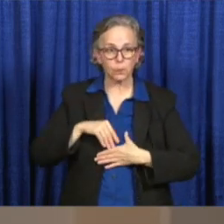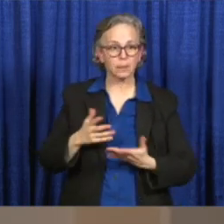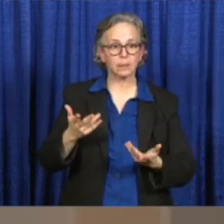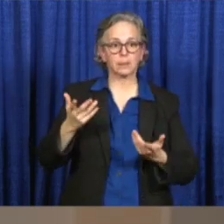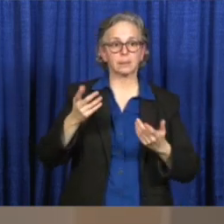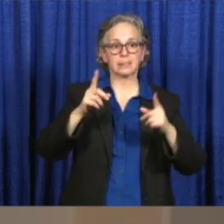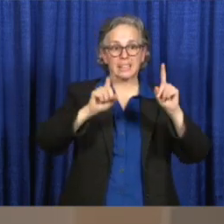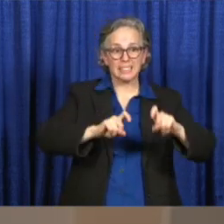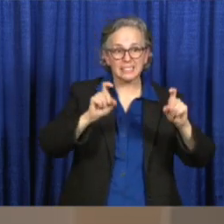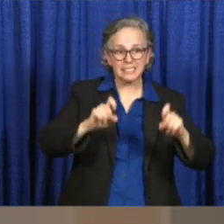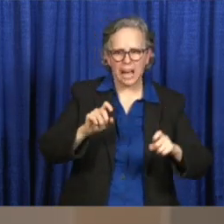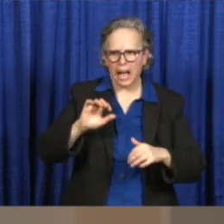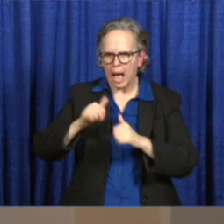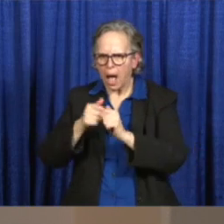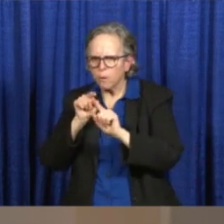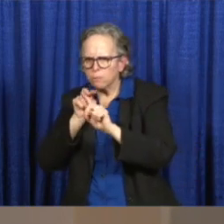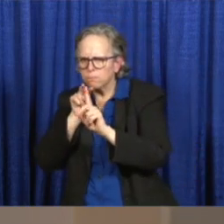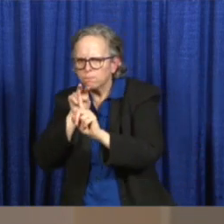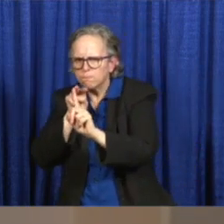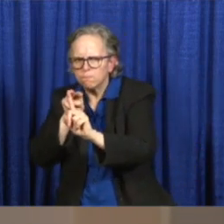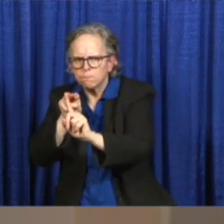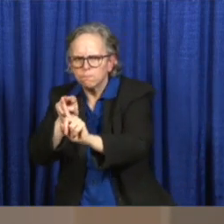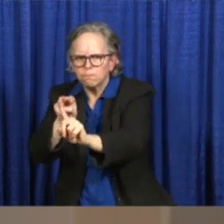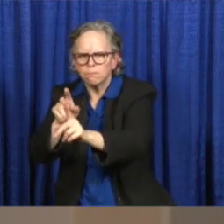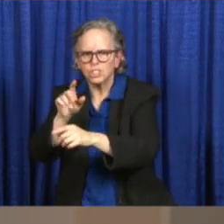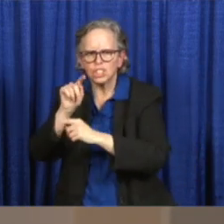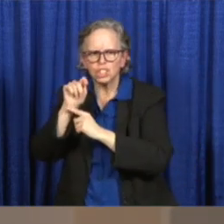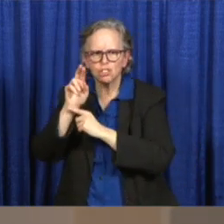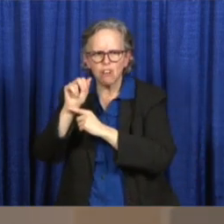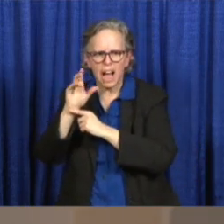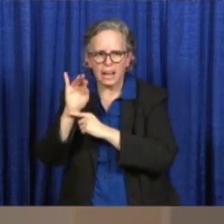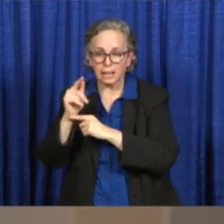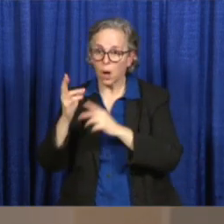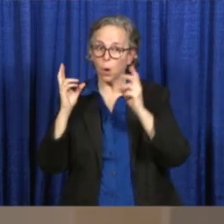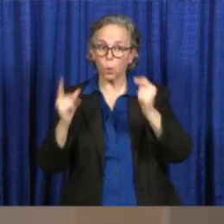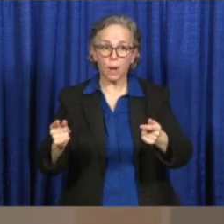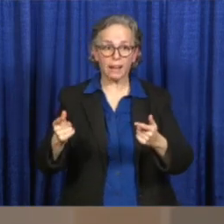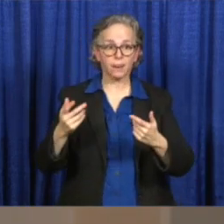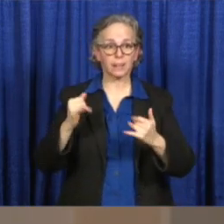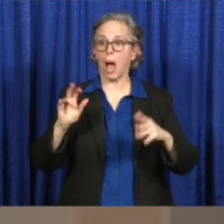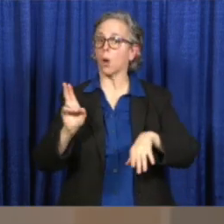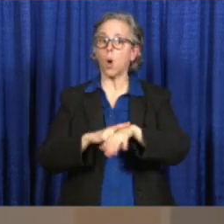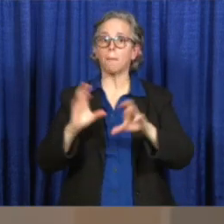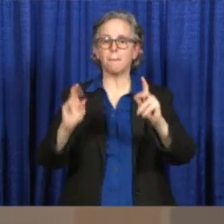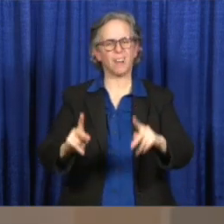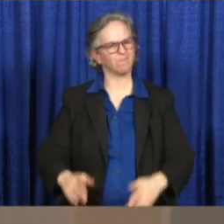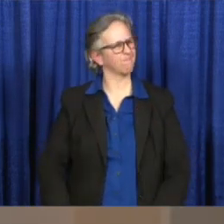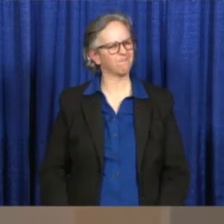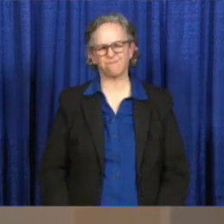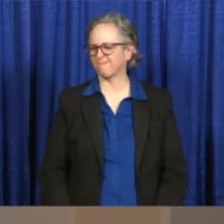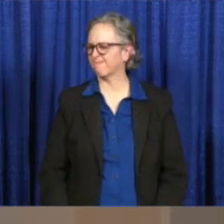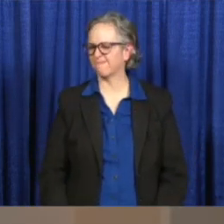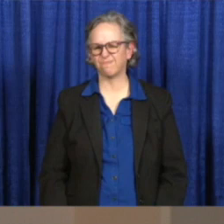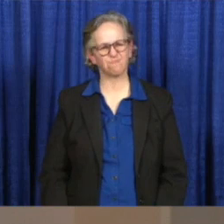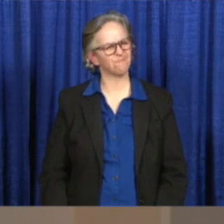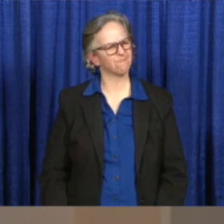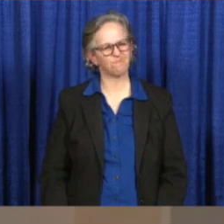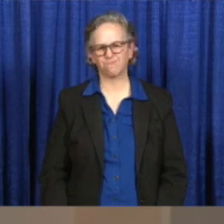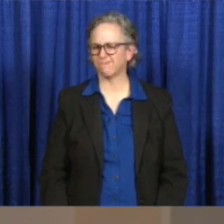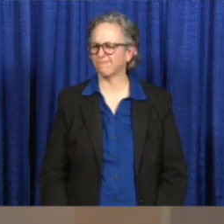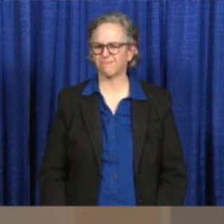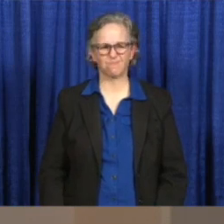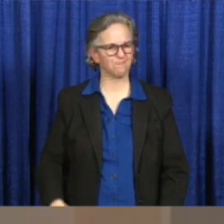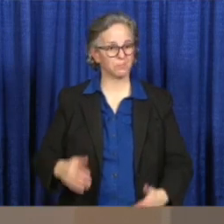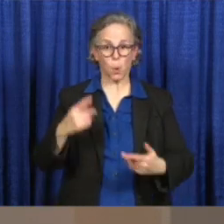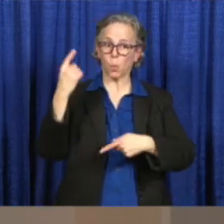part of an exit strategy. It's not going to be like flipping a switch. It's just not going to happen, overnight, where there's a day that we're all going to go